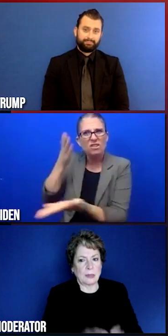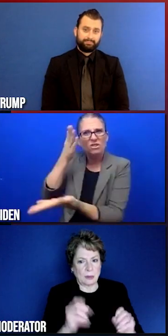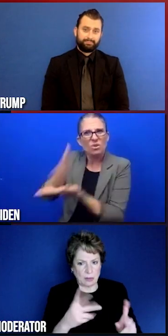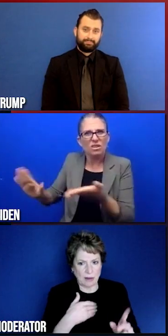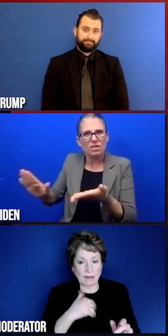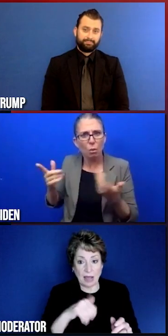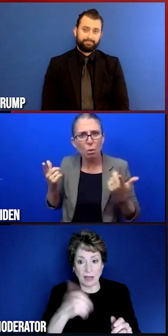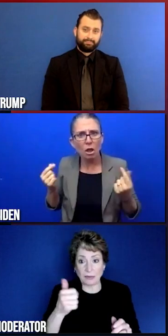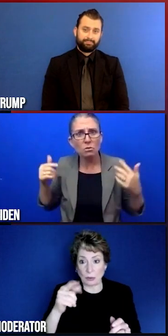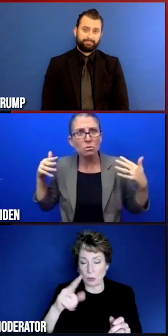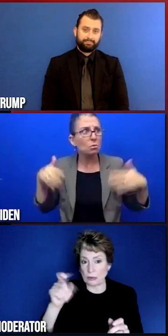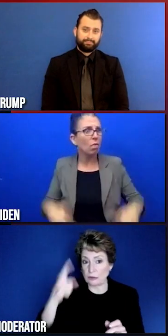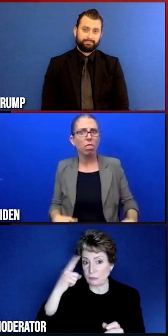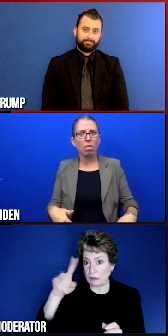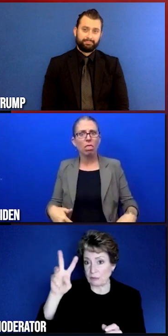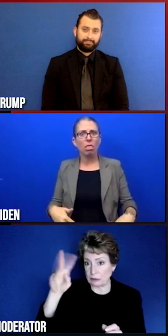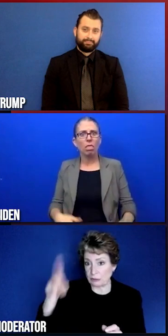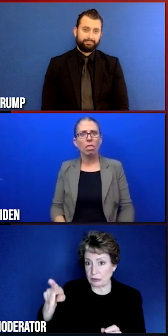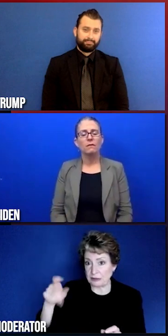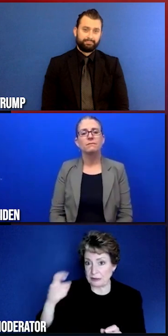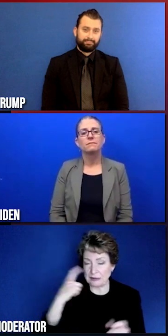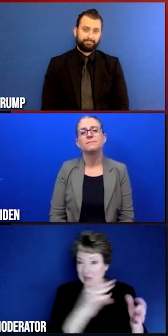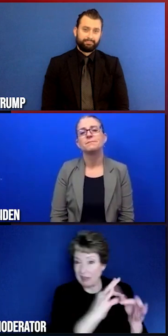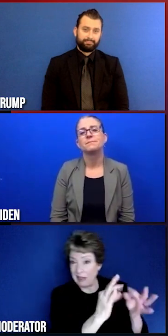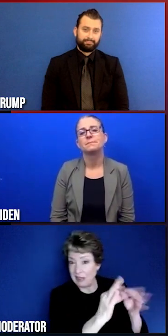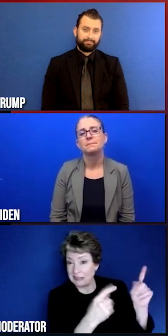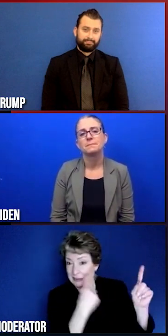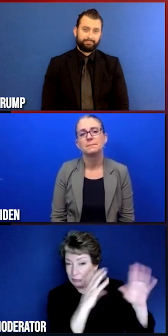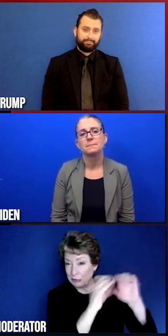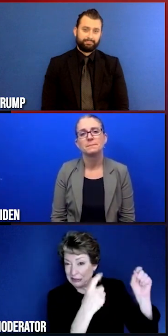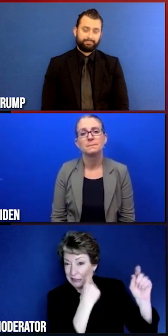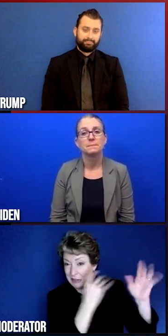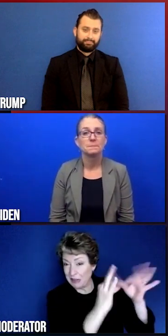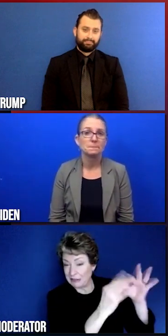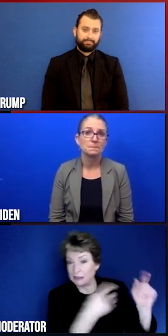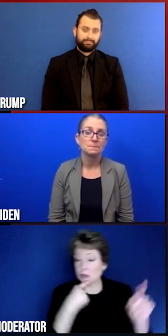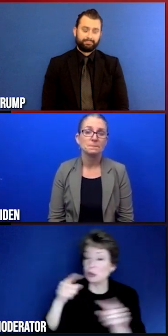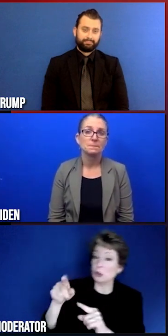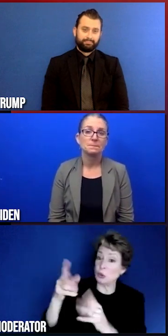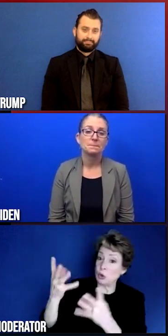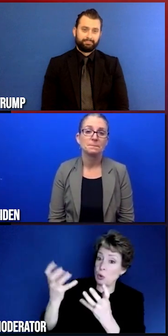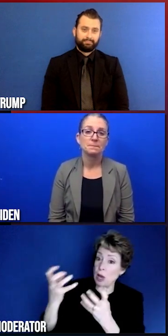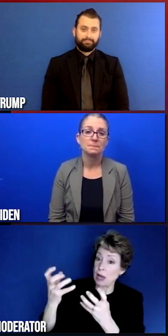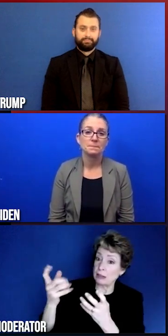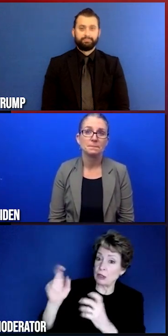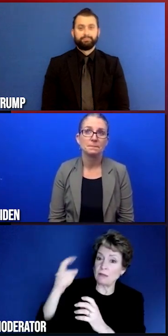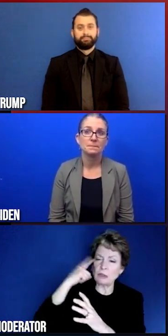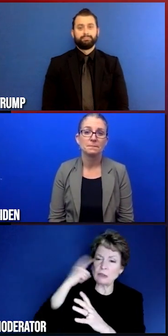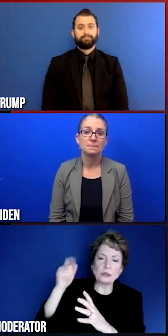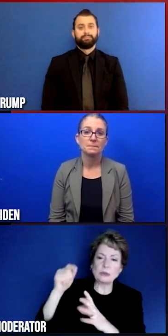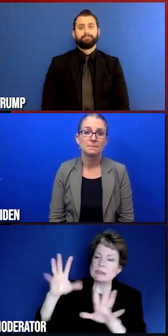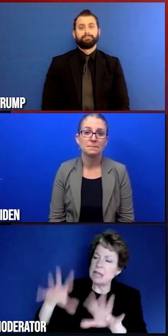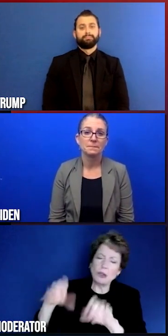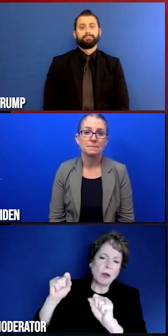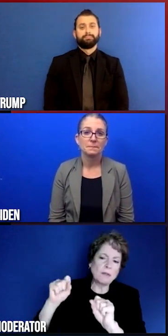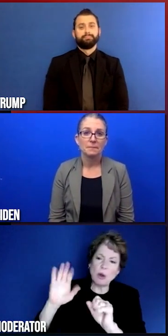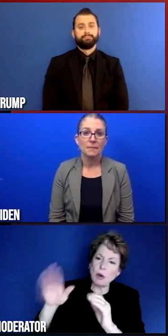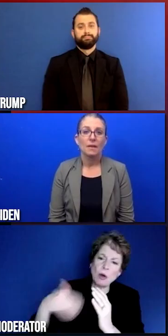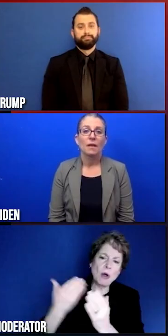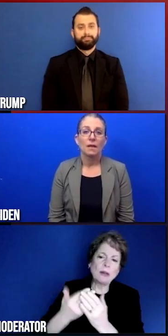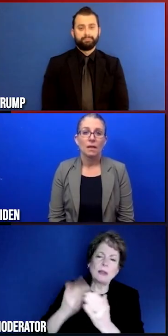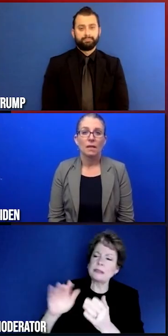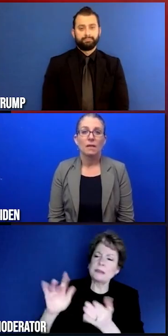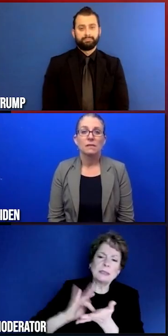President Trump said. He's accusing you of wanting socialized medicine. What do you say to people who have concerns that your health care plan, which includes a